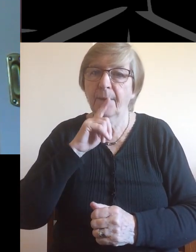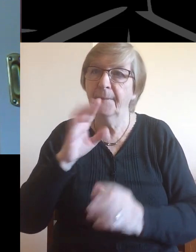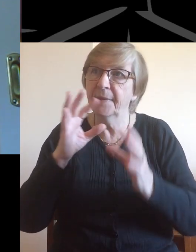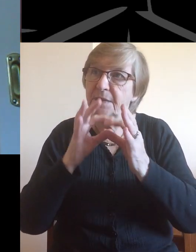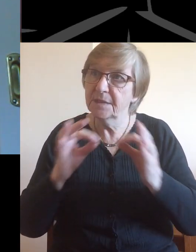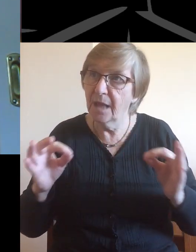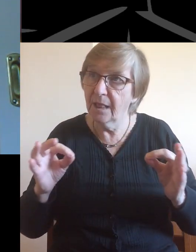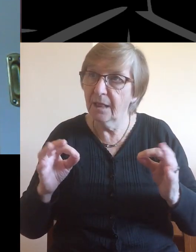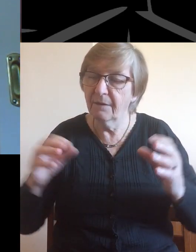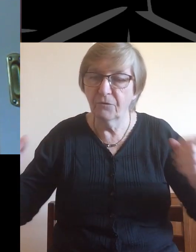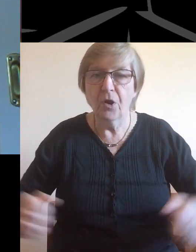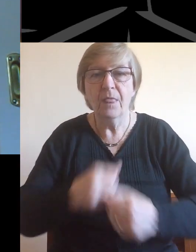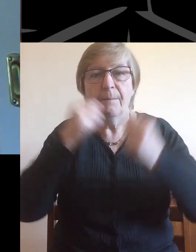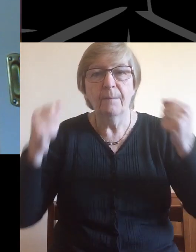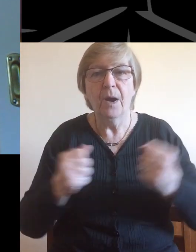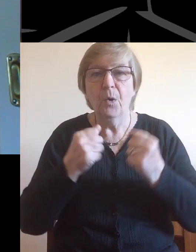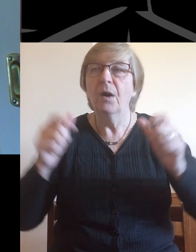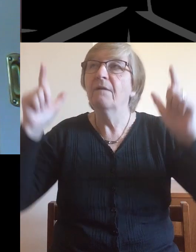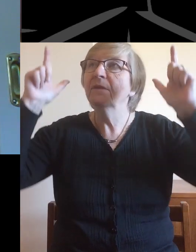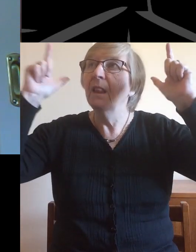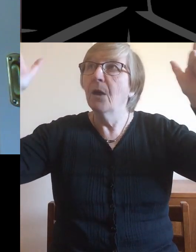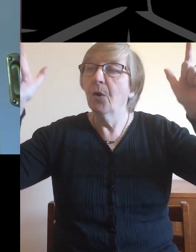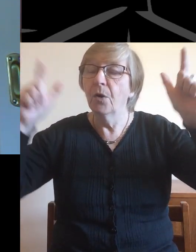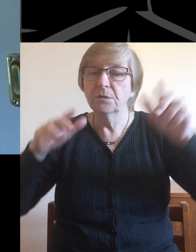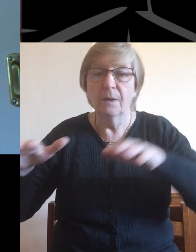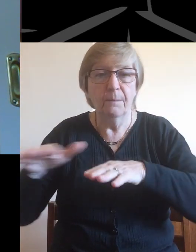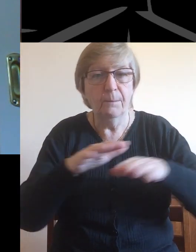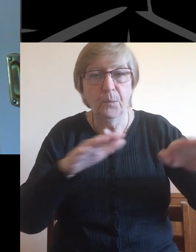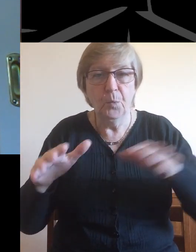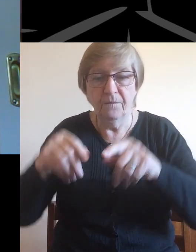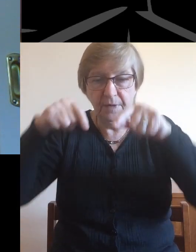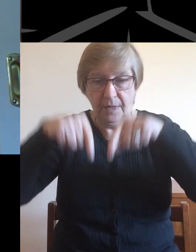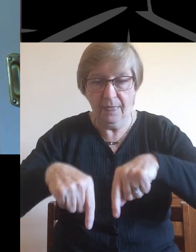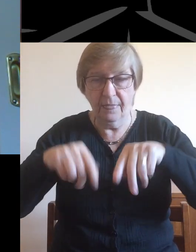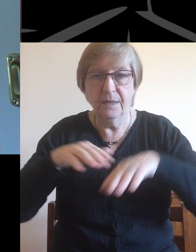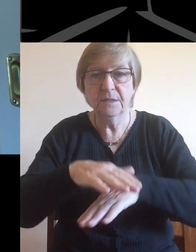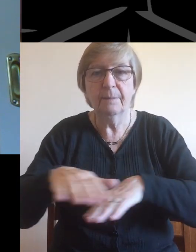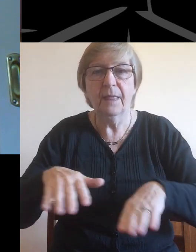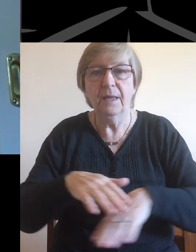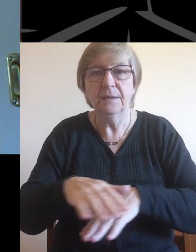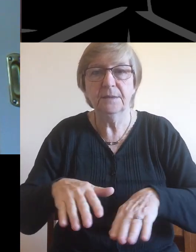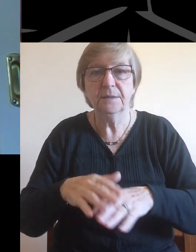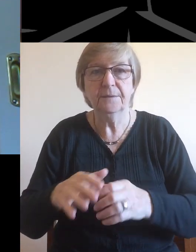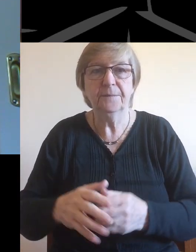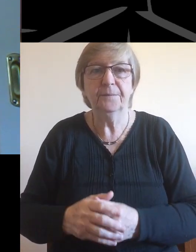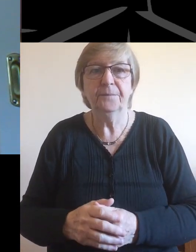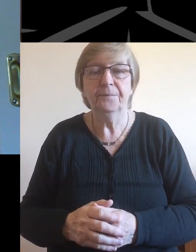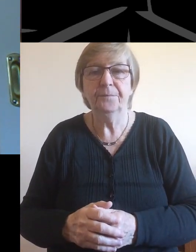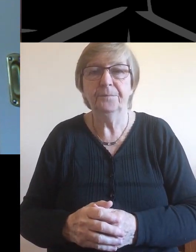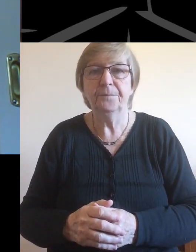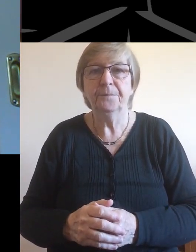Be still, for the power of the Lord is moving in this place.